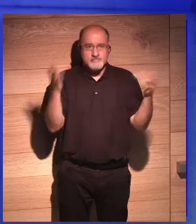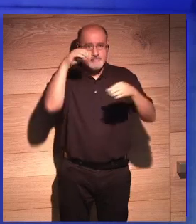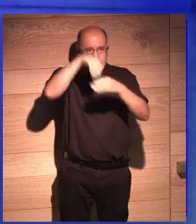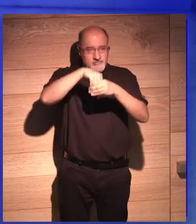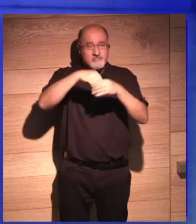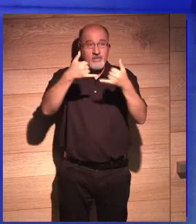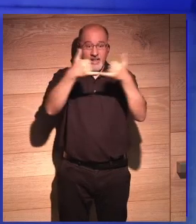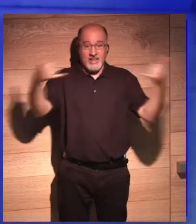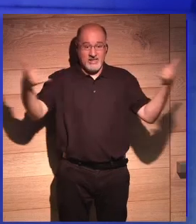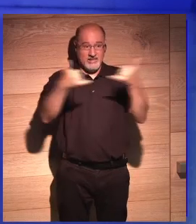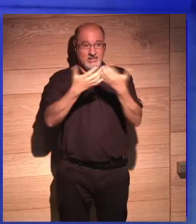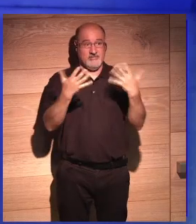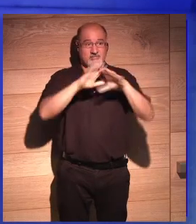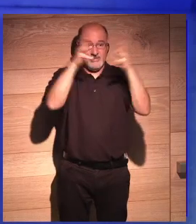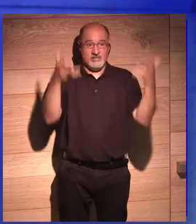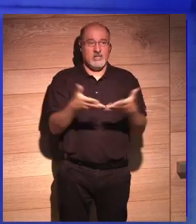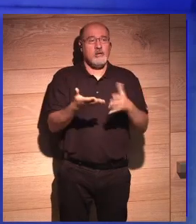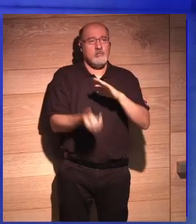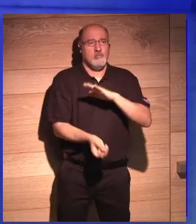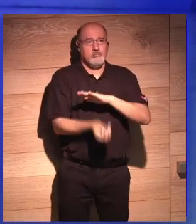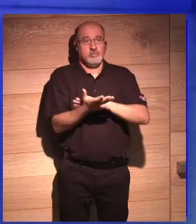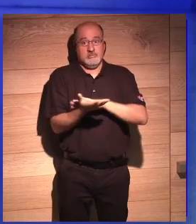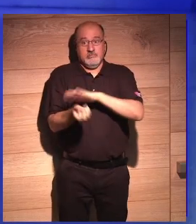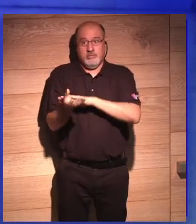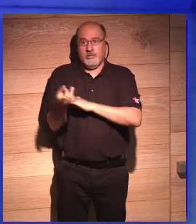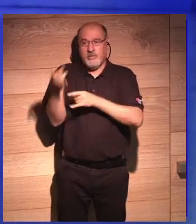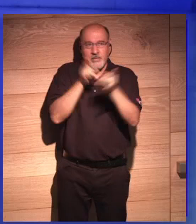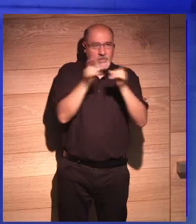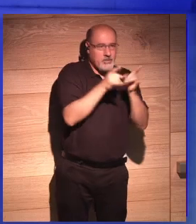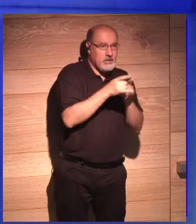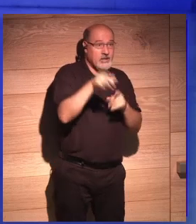the case and builds interest as well and spread the word.